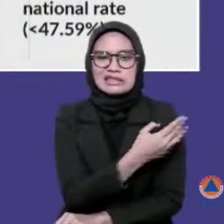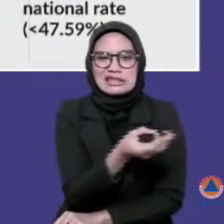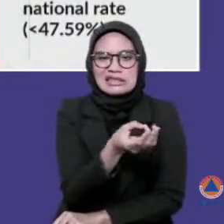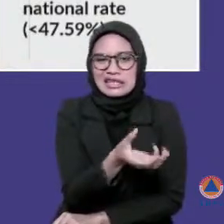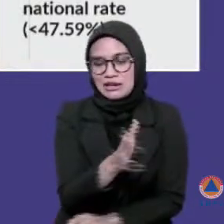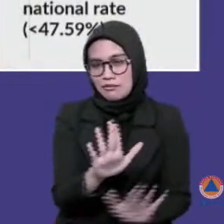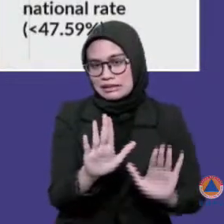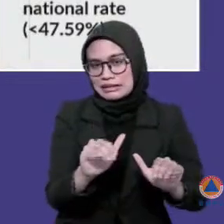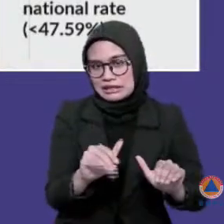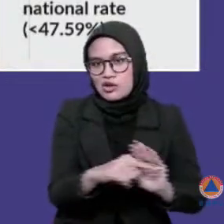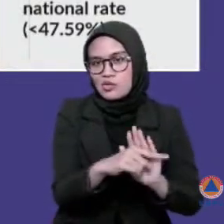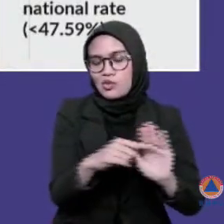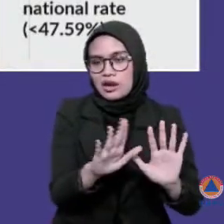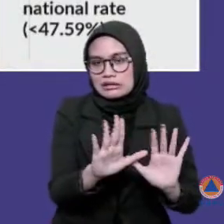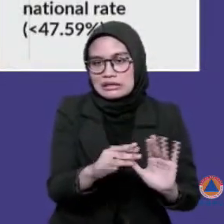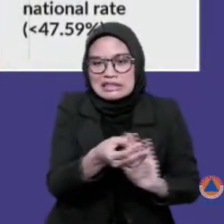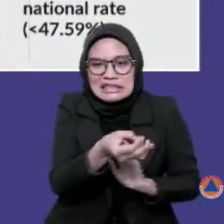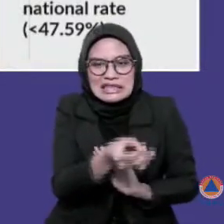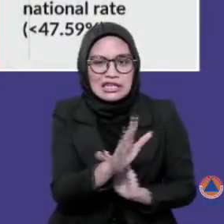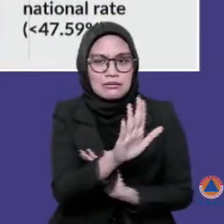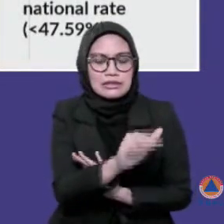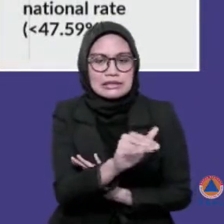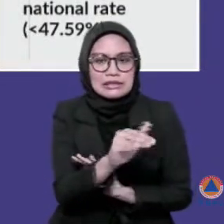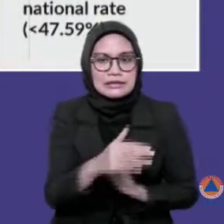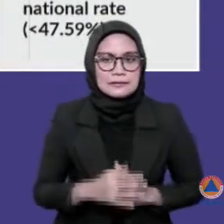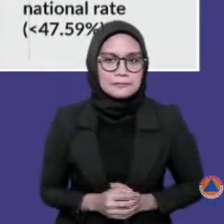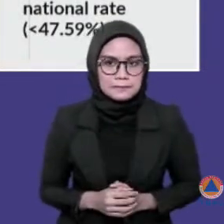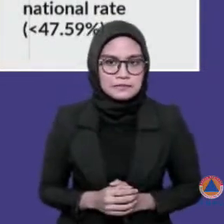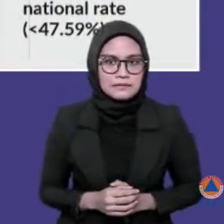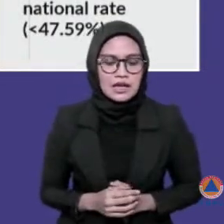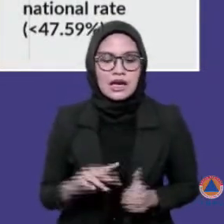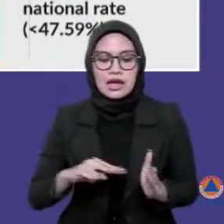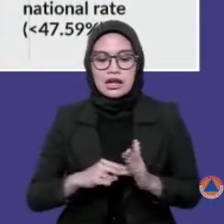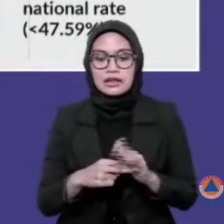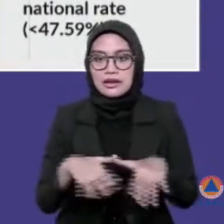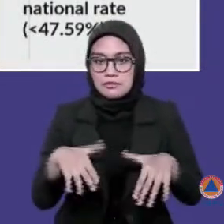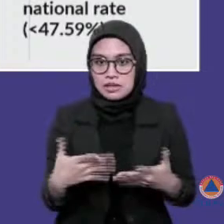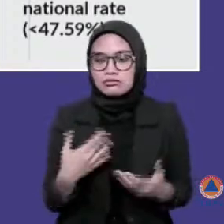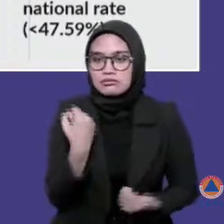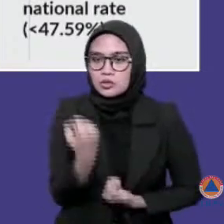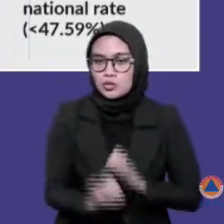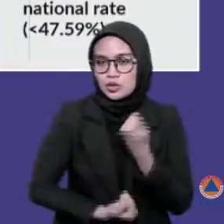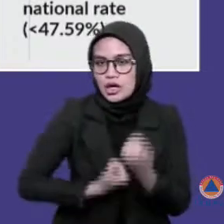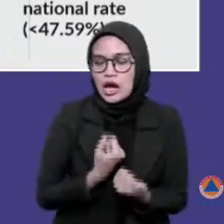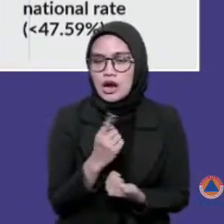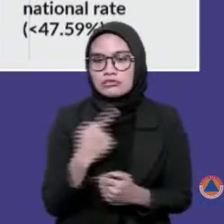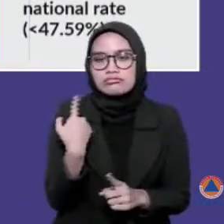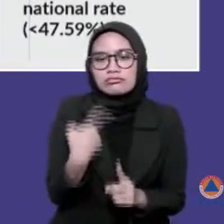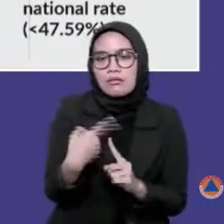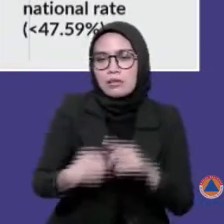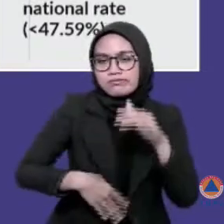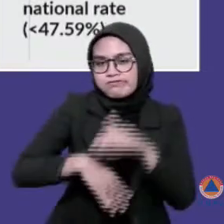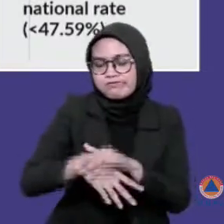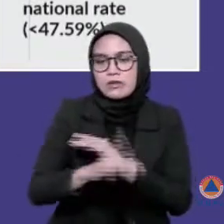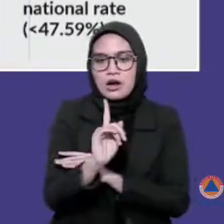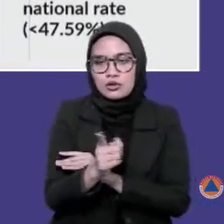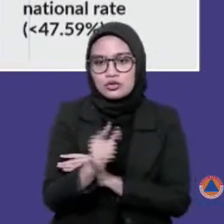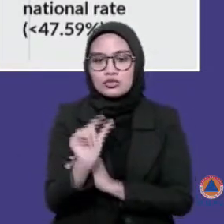coverage below the national figure, and the effort needs to be made to improve